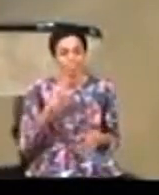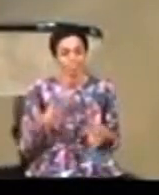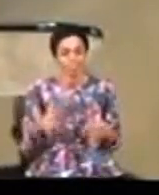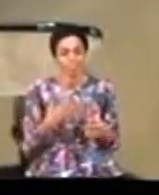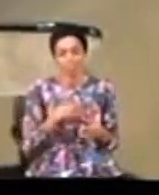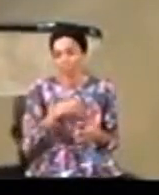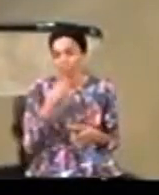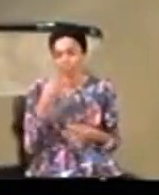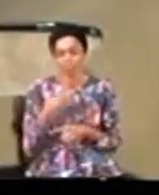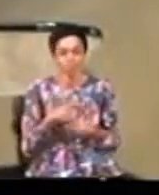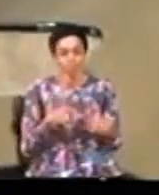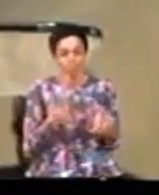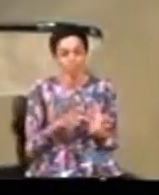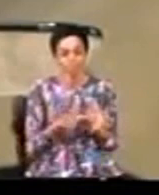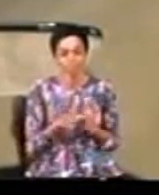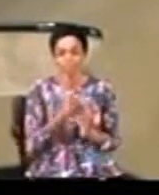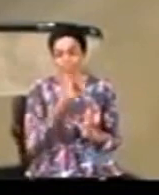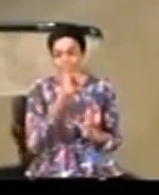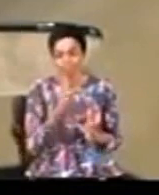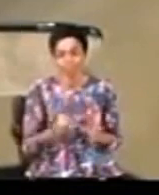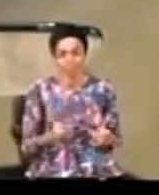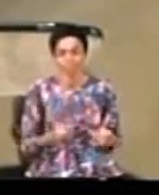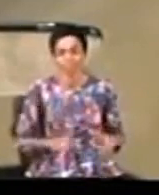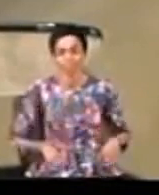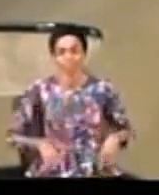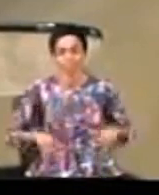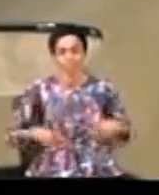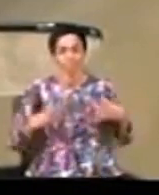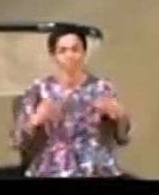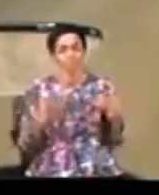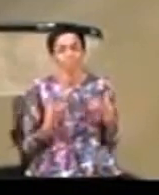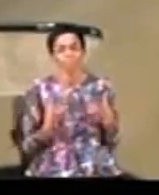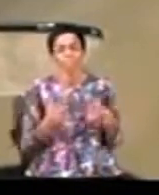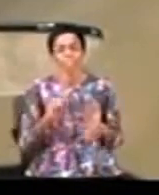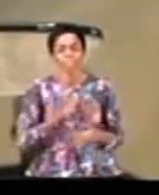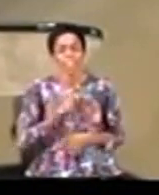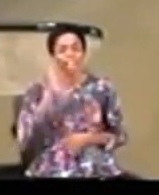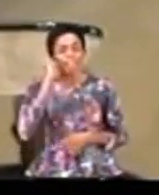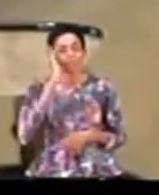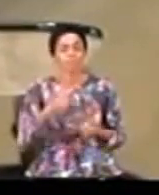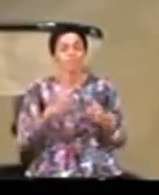I will go and tell them Jesus is alive. Will you go?